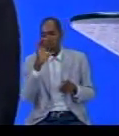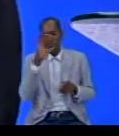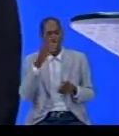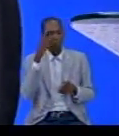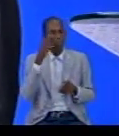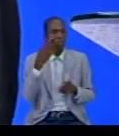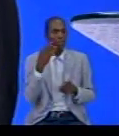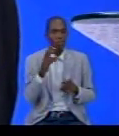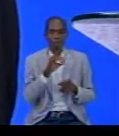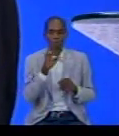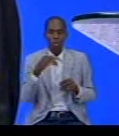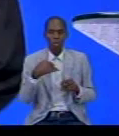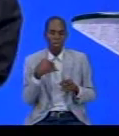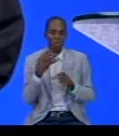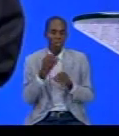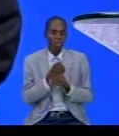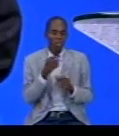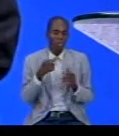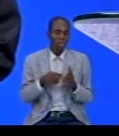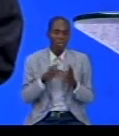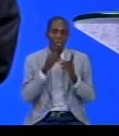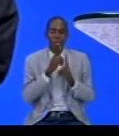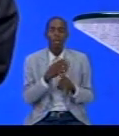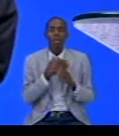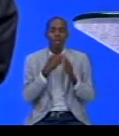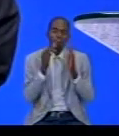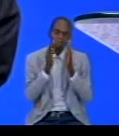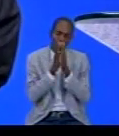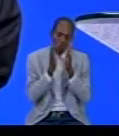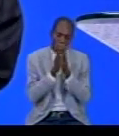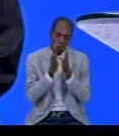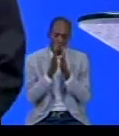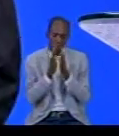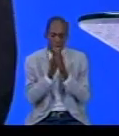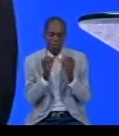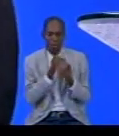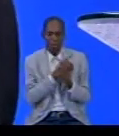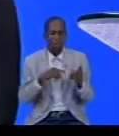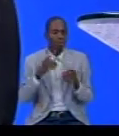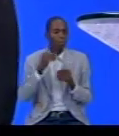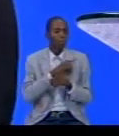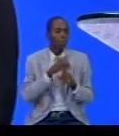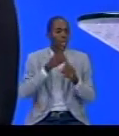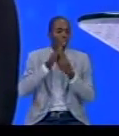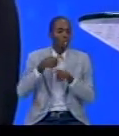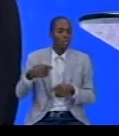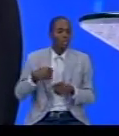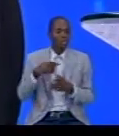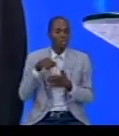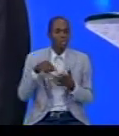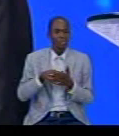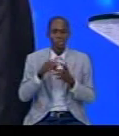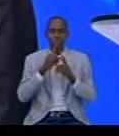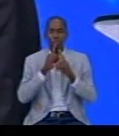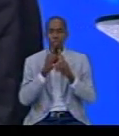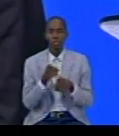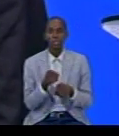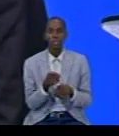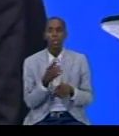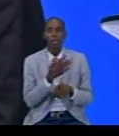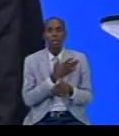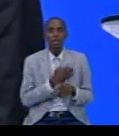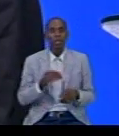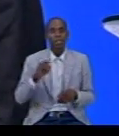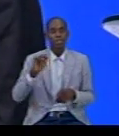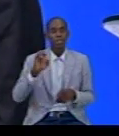answer, and then we pray to the Lord, and the Lord gave us this answer. And Nebuchadnezzar is waiting